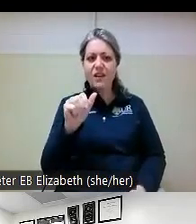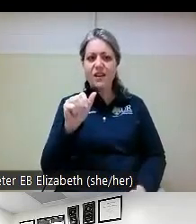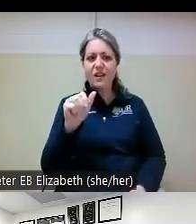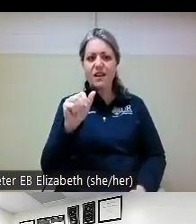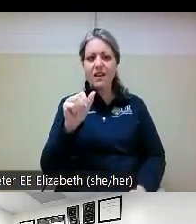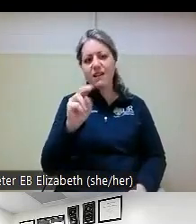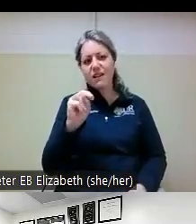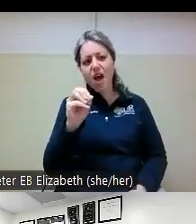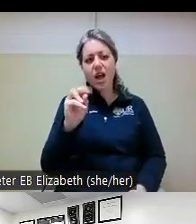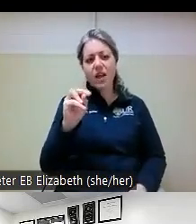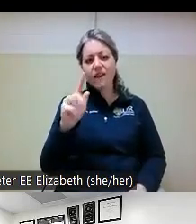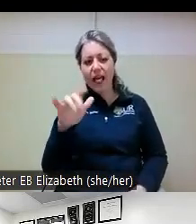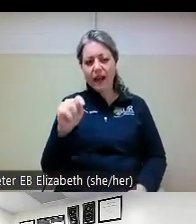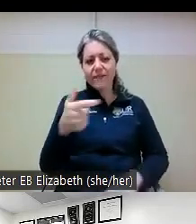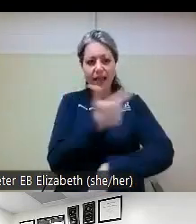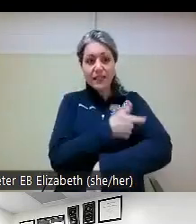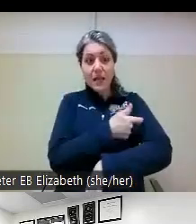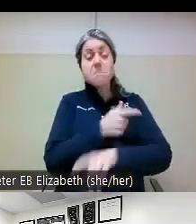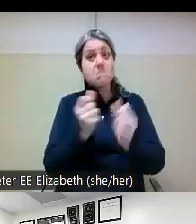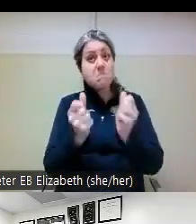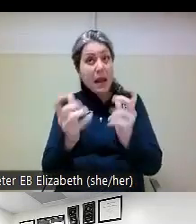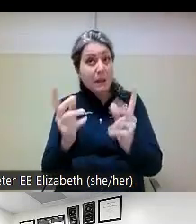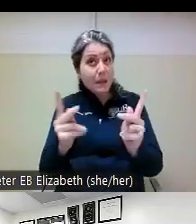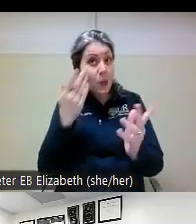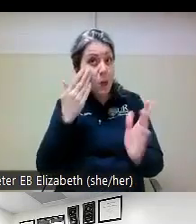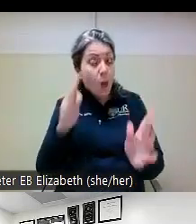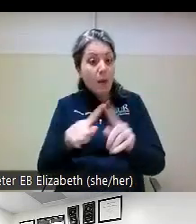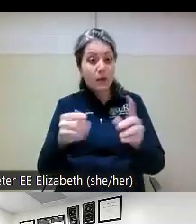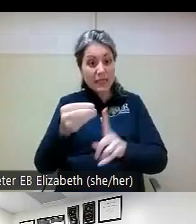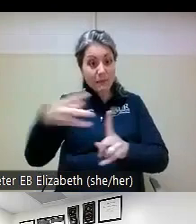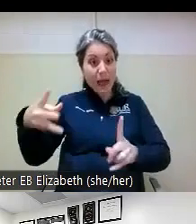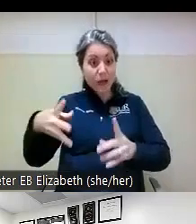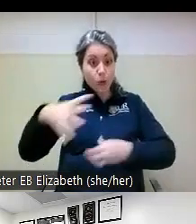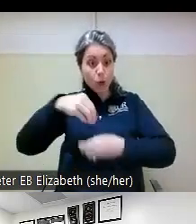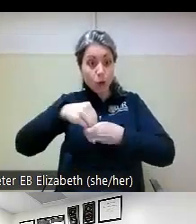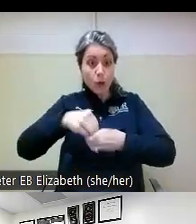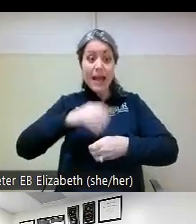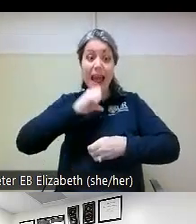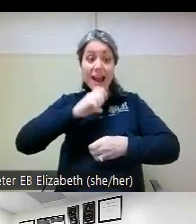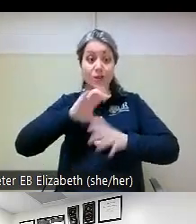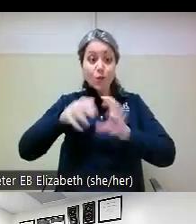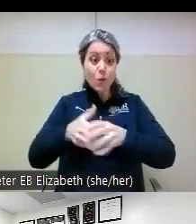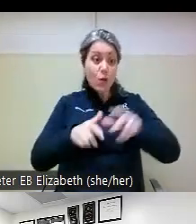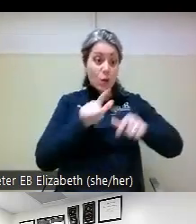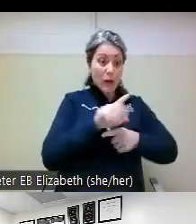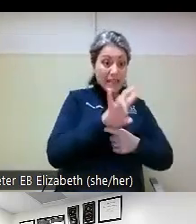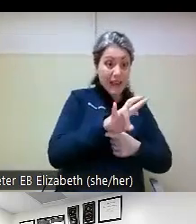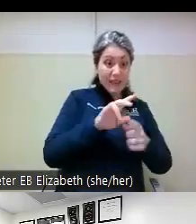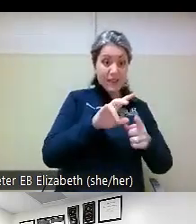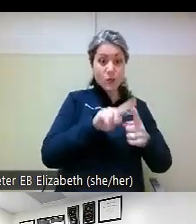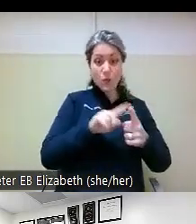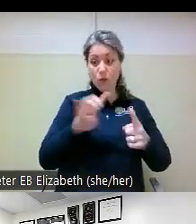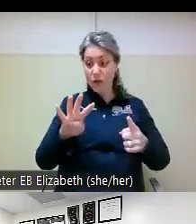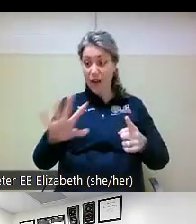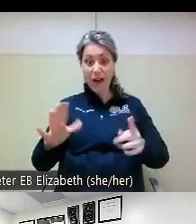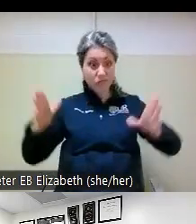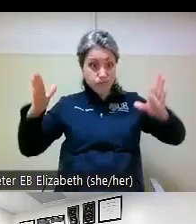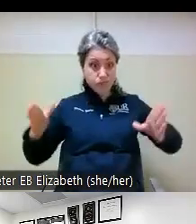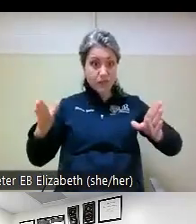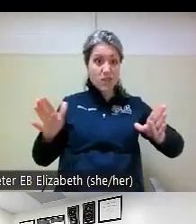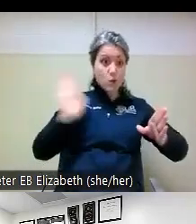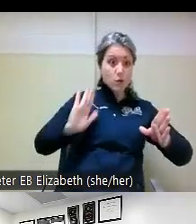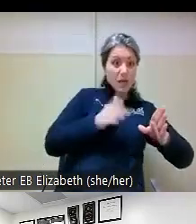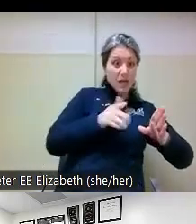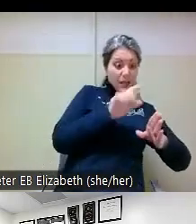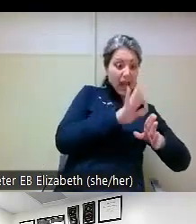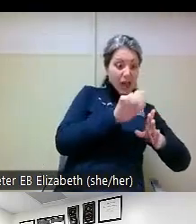but it was expanded to include ages 27 to 45 in 2018. And many patients are not aware of this and